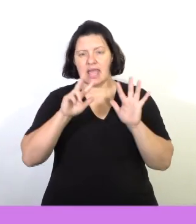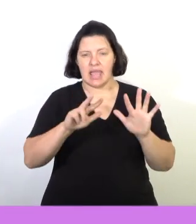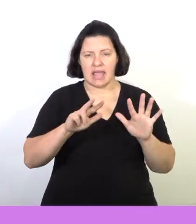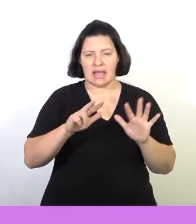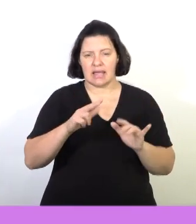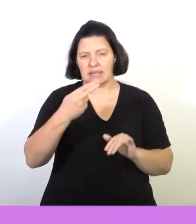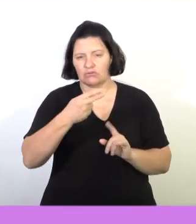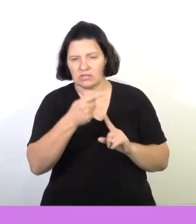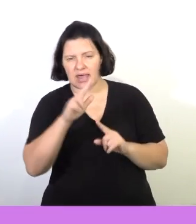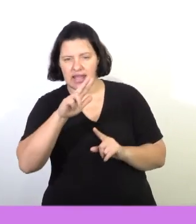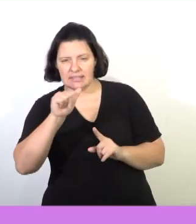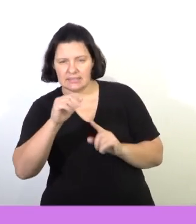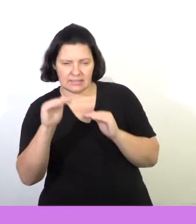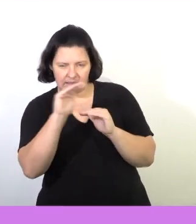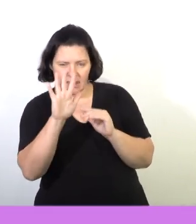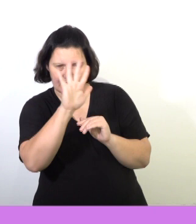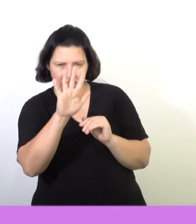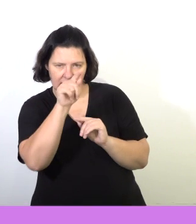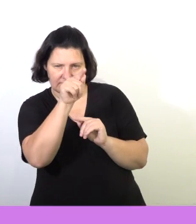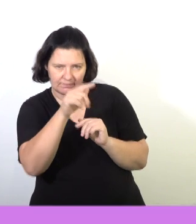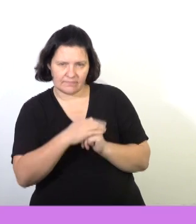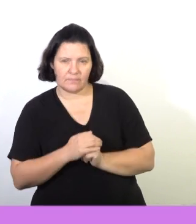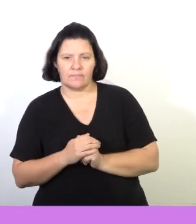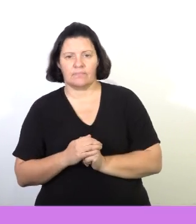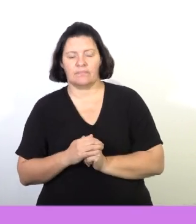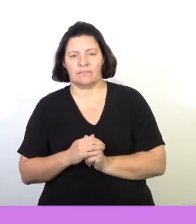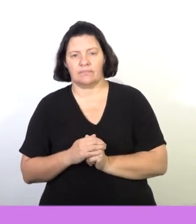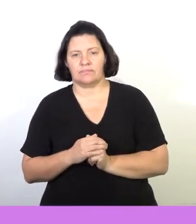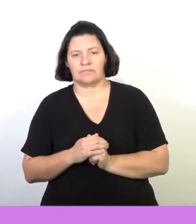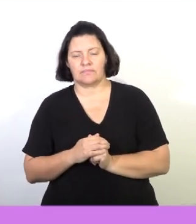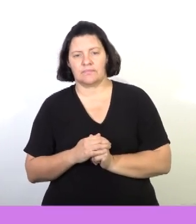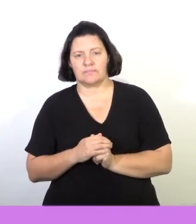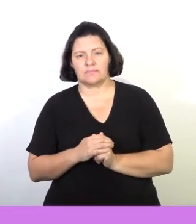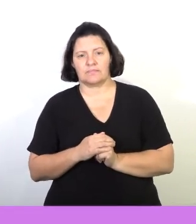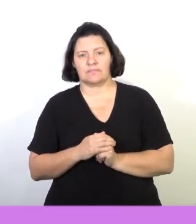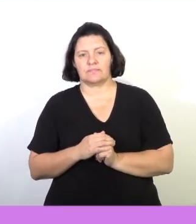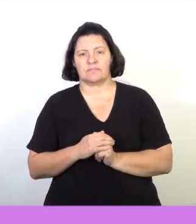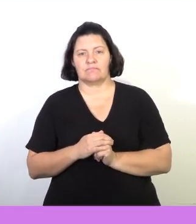where 800 is here, 860 will just be there, somewhere there.